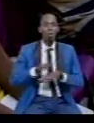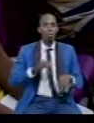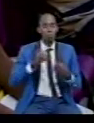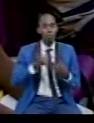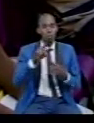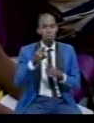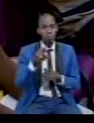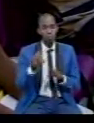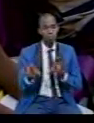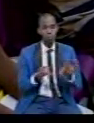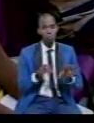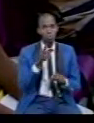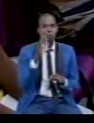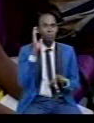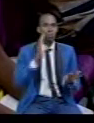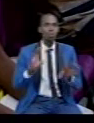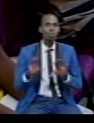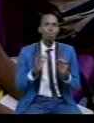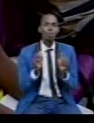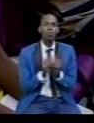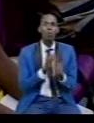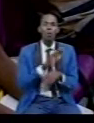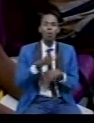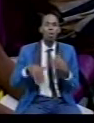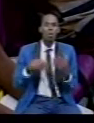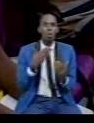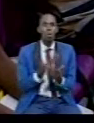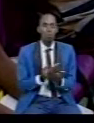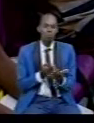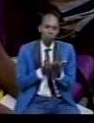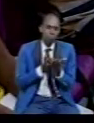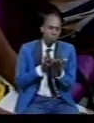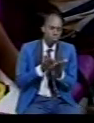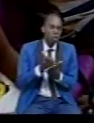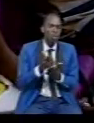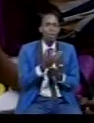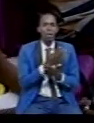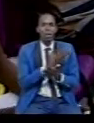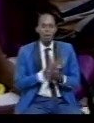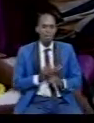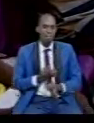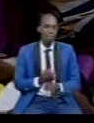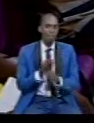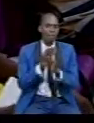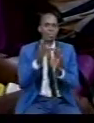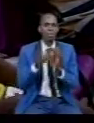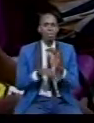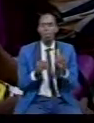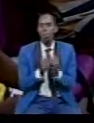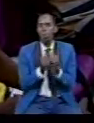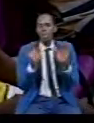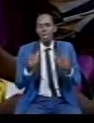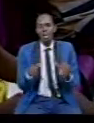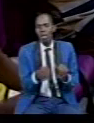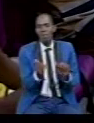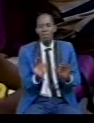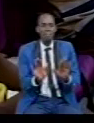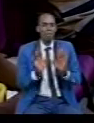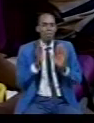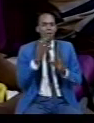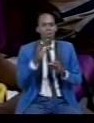do with all loyalty and faithfulness without any fear of man